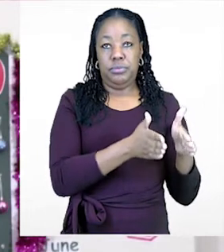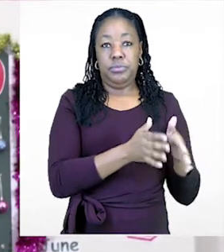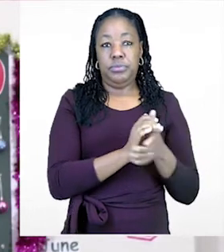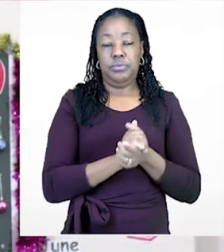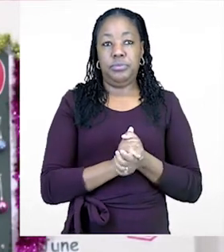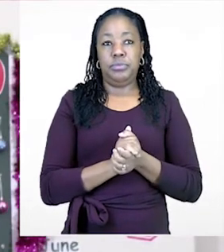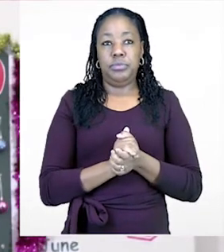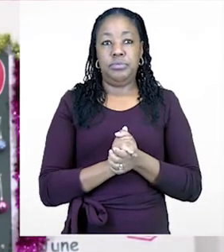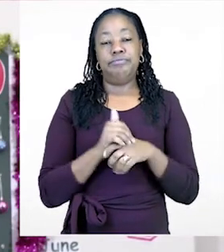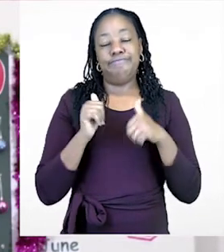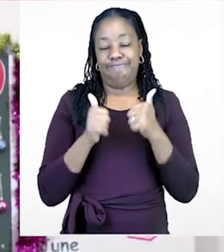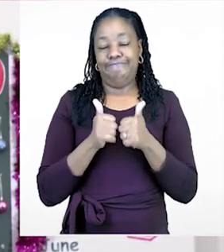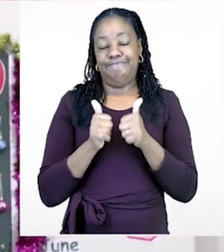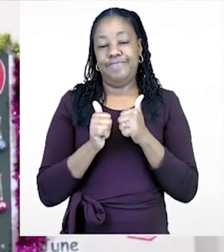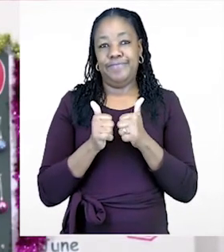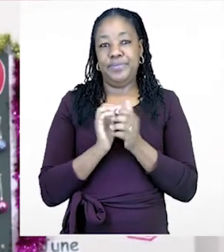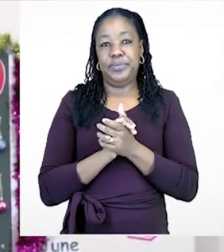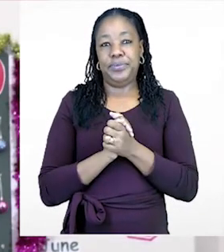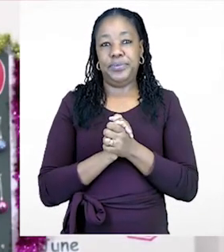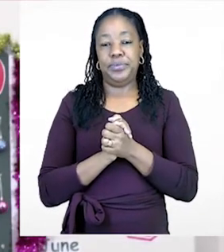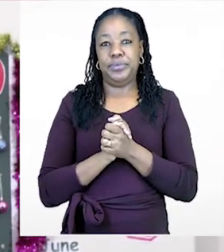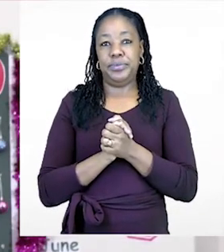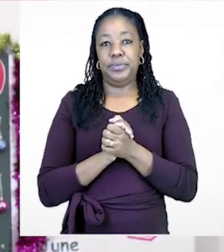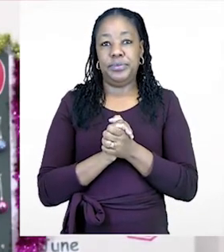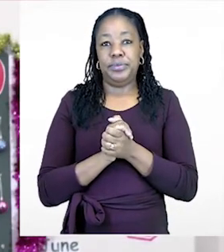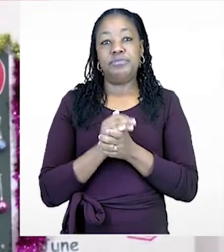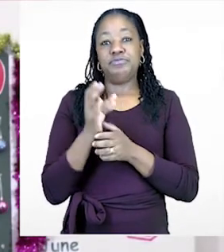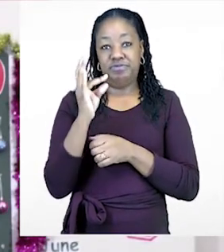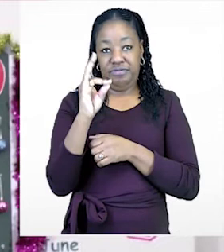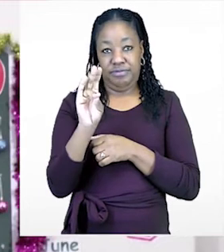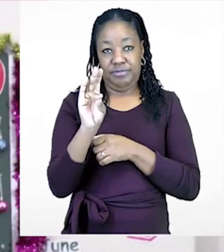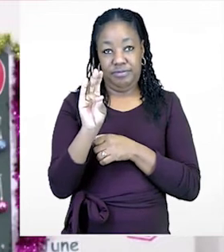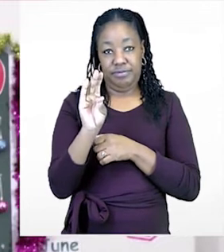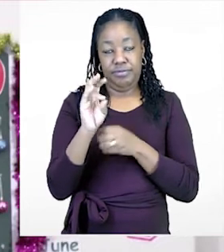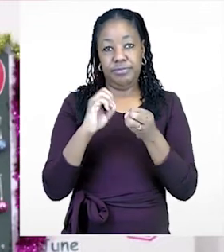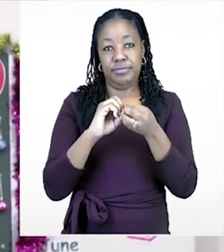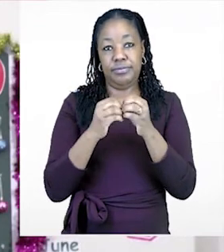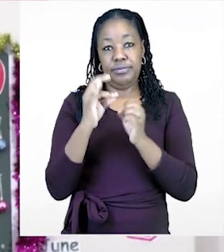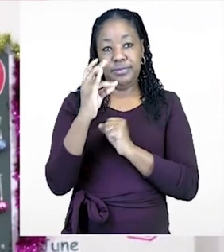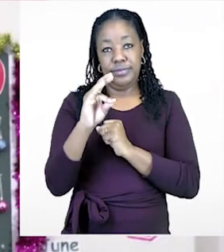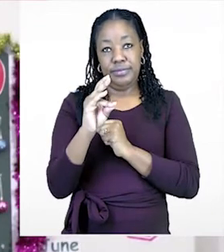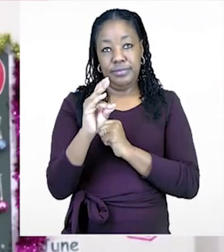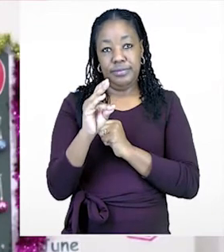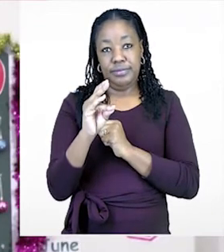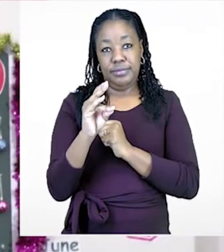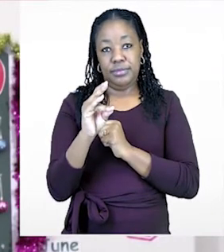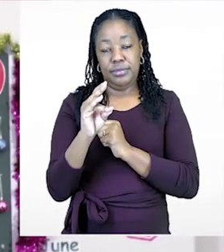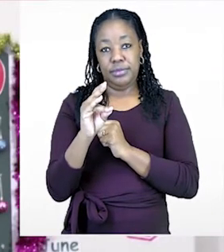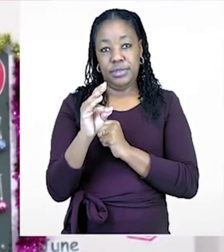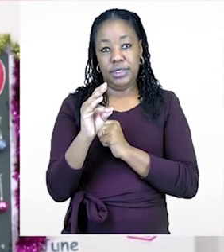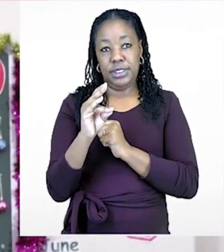Well done, my clever children. Now let us look at the number 7. So you go to the number 7 and you